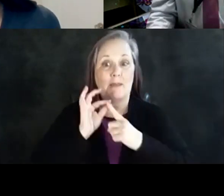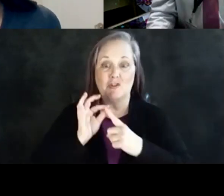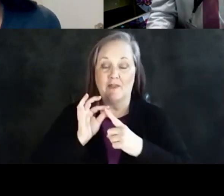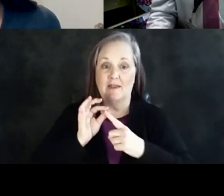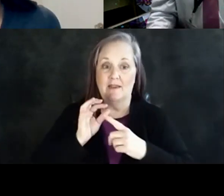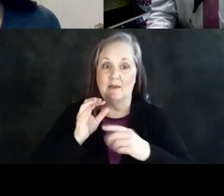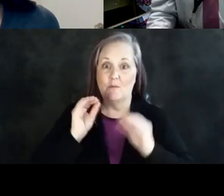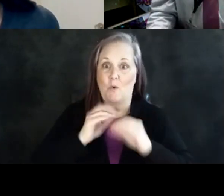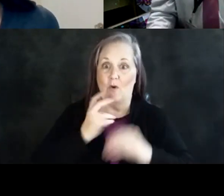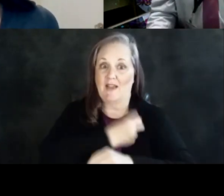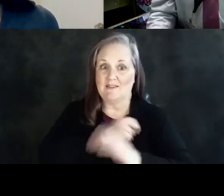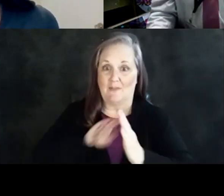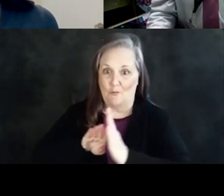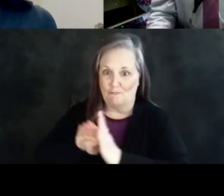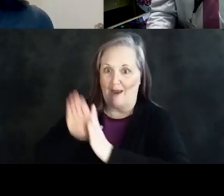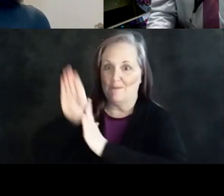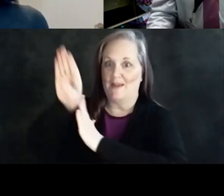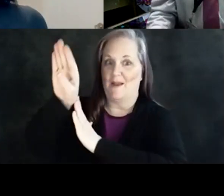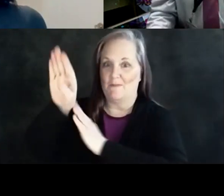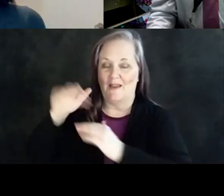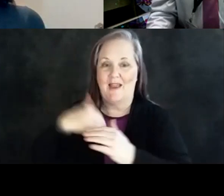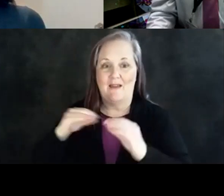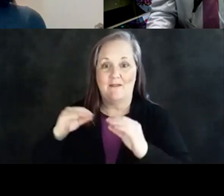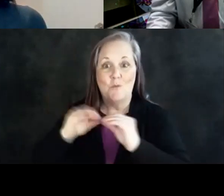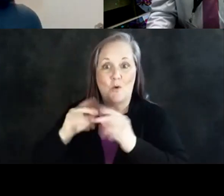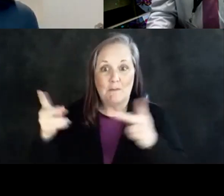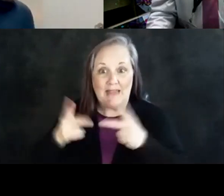vaccine and are ramping up and are able to have additional sites.